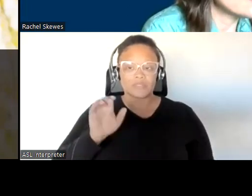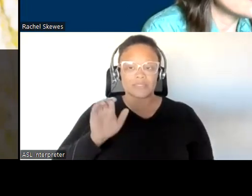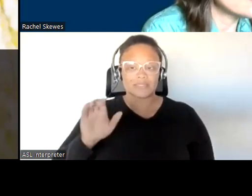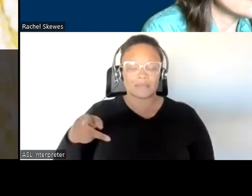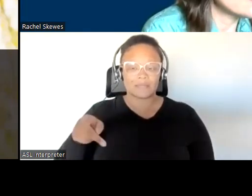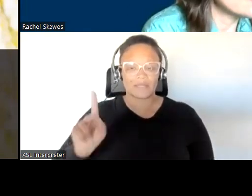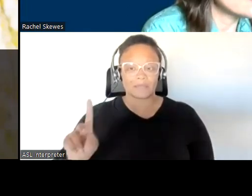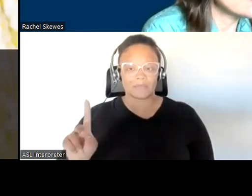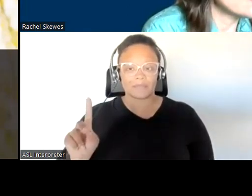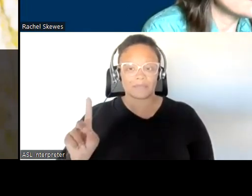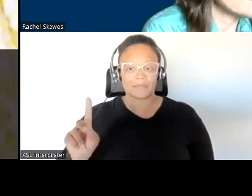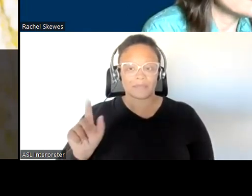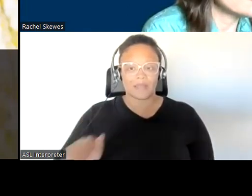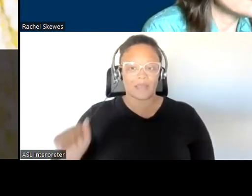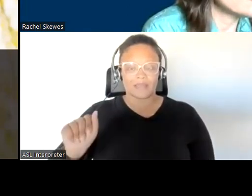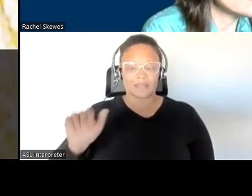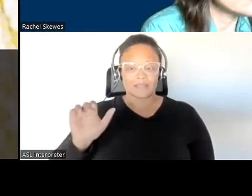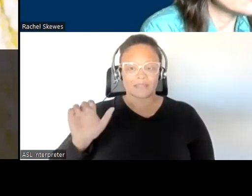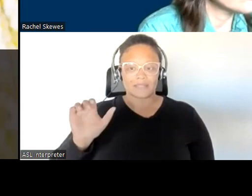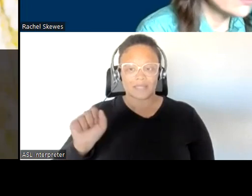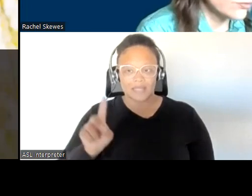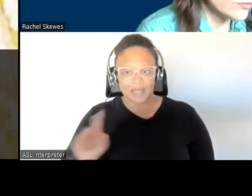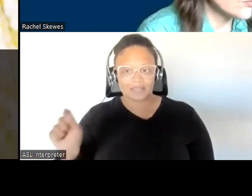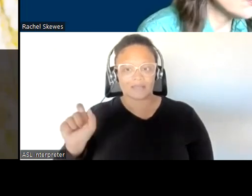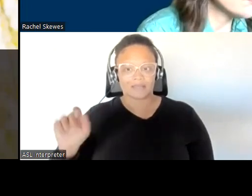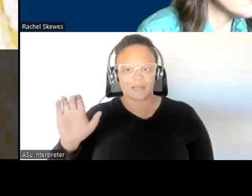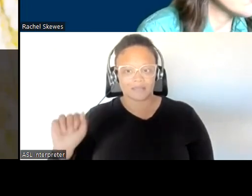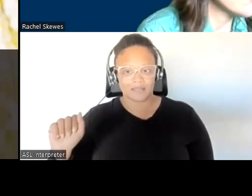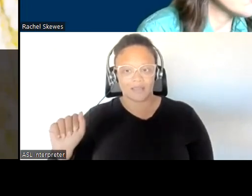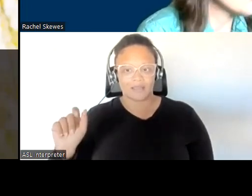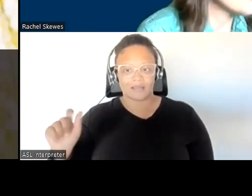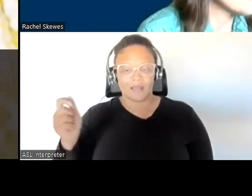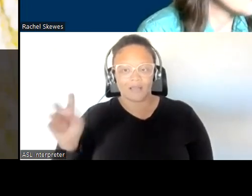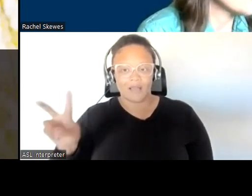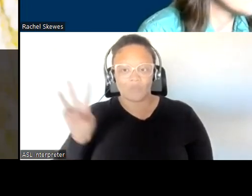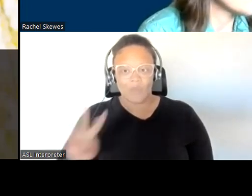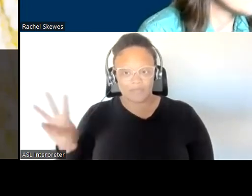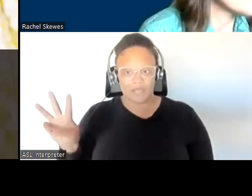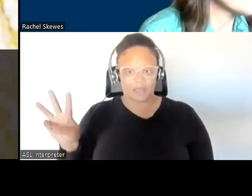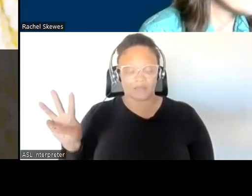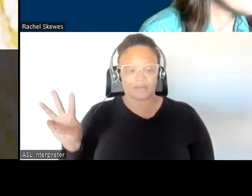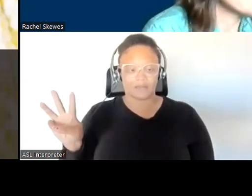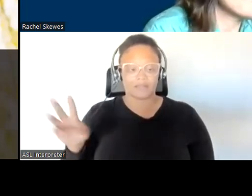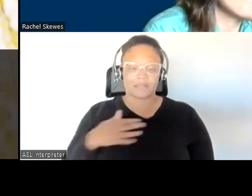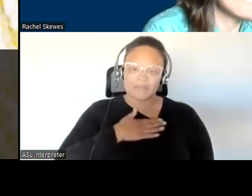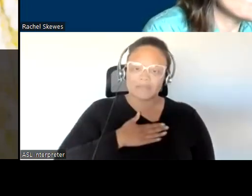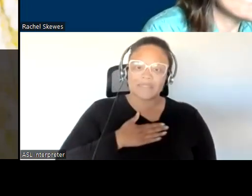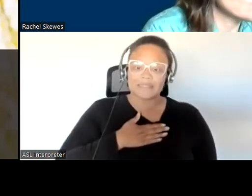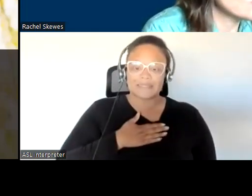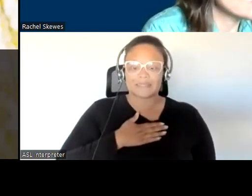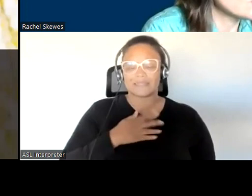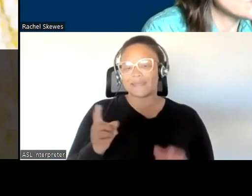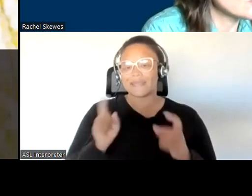dss.ca.gov website. And I'd like to ask that you have grace and patience with